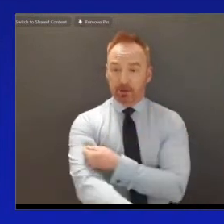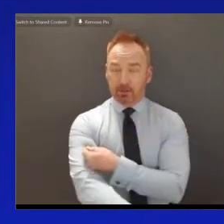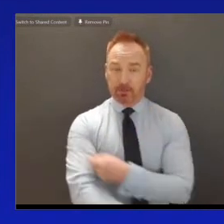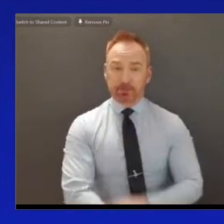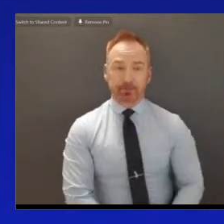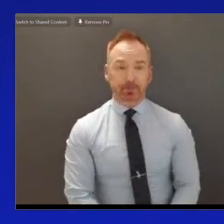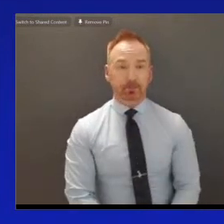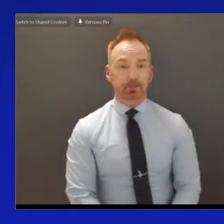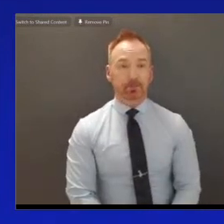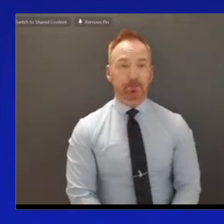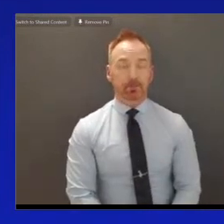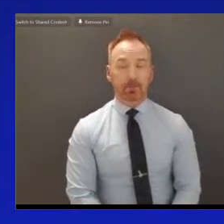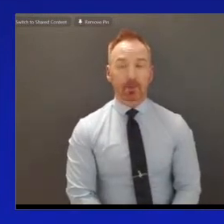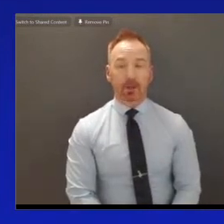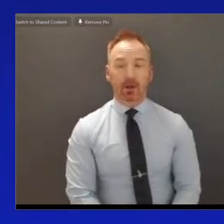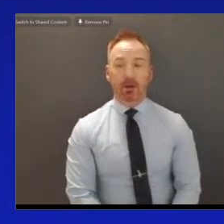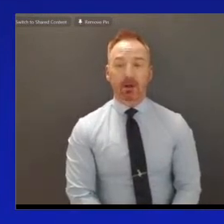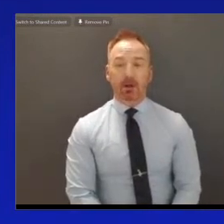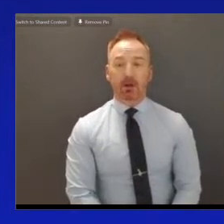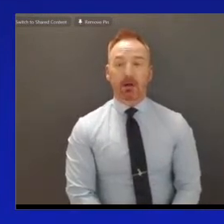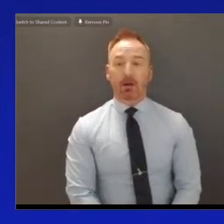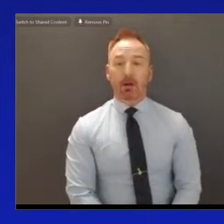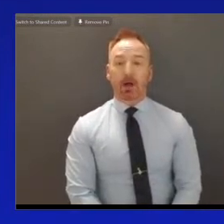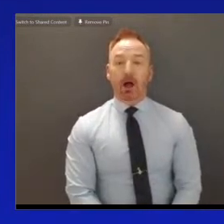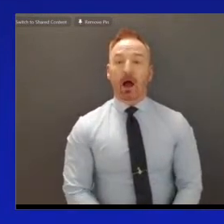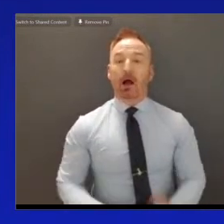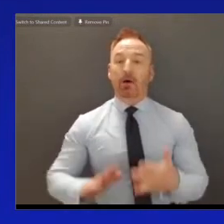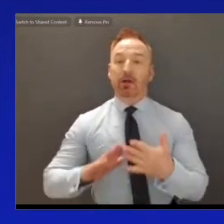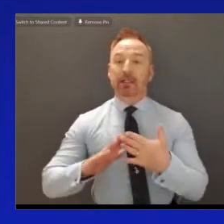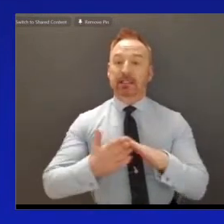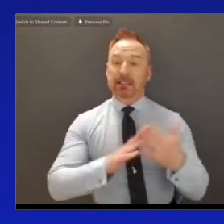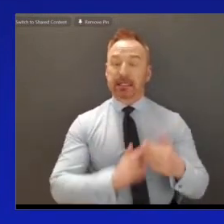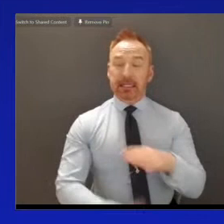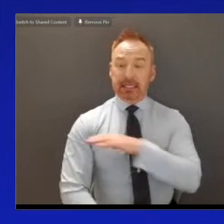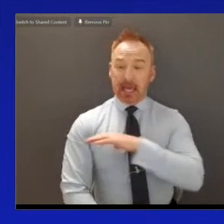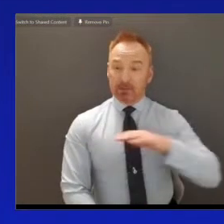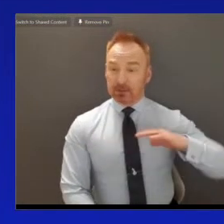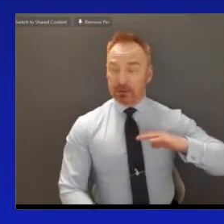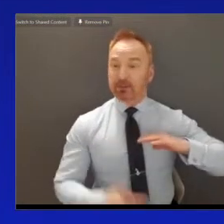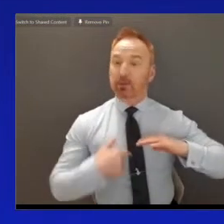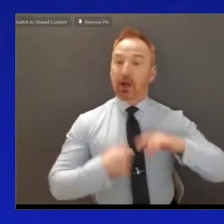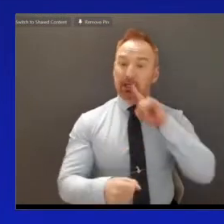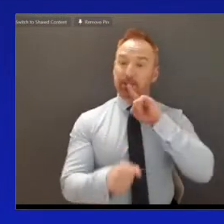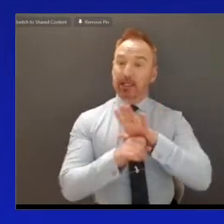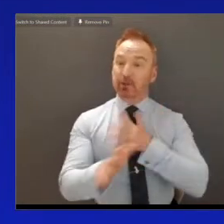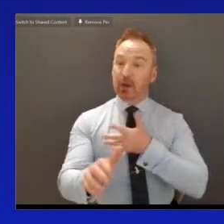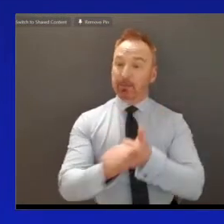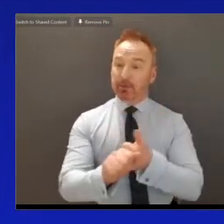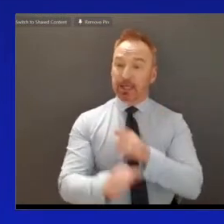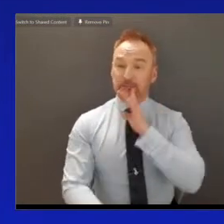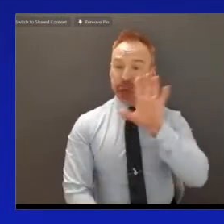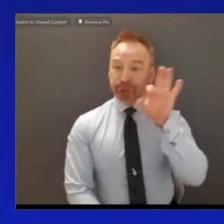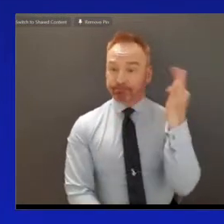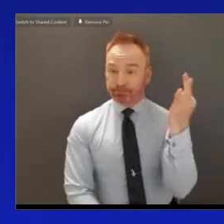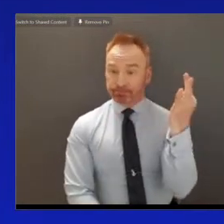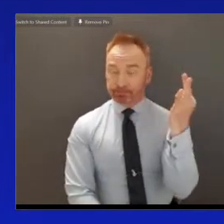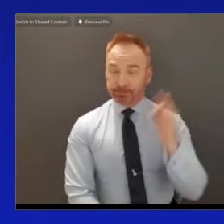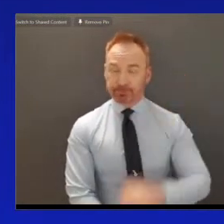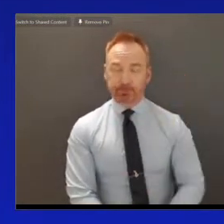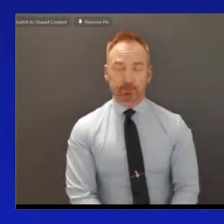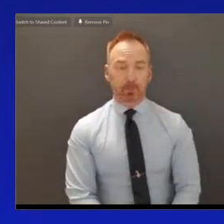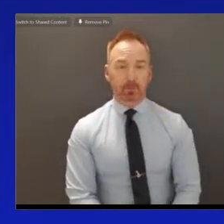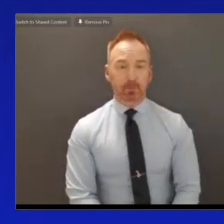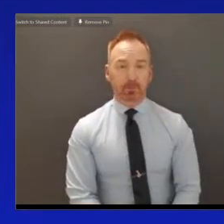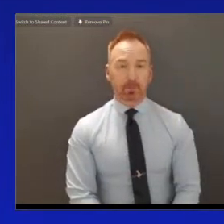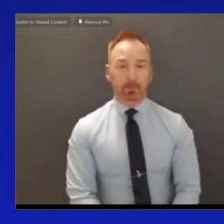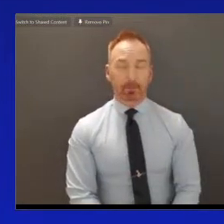We're also committed to keeping our city councillors up to date. Nous sommes également résolus à tenir à jour les membres du conseil